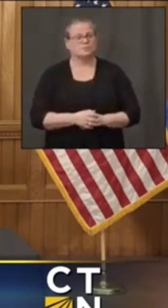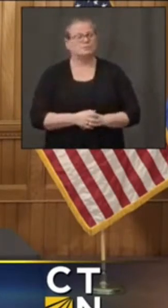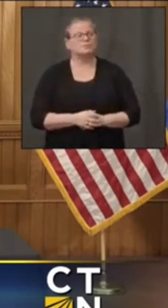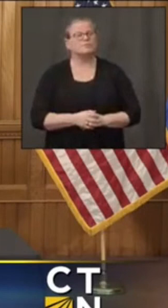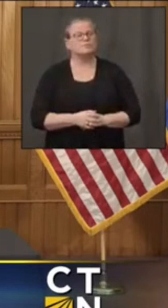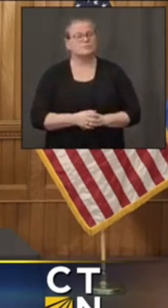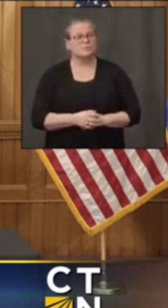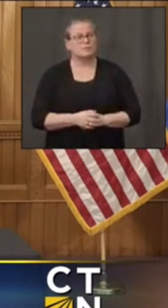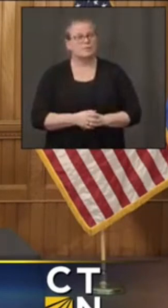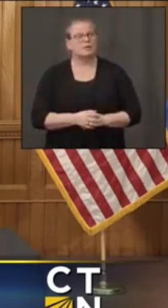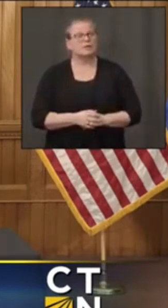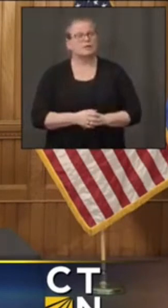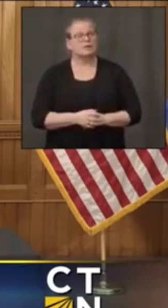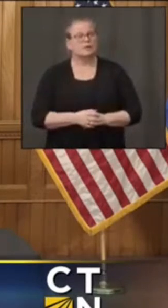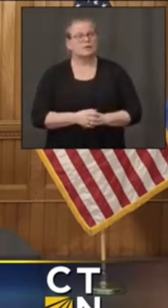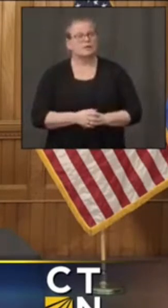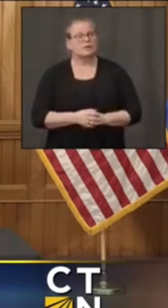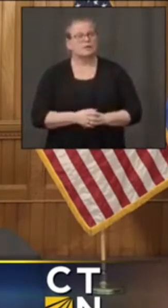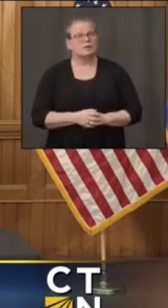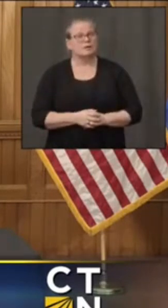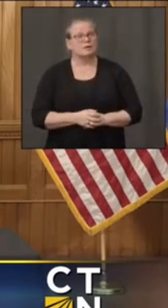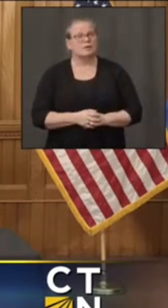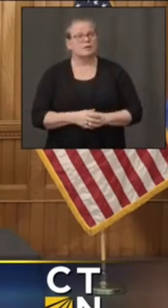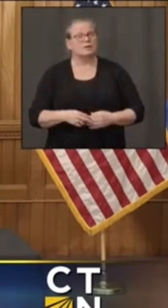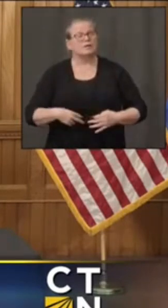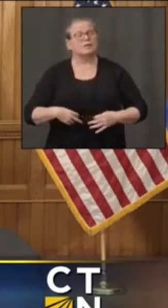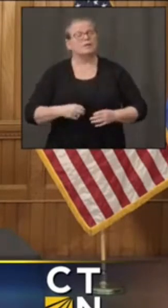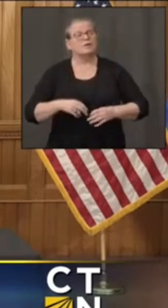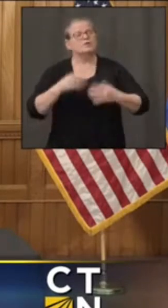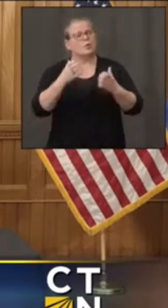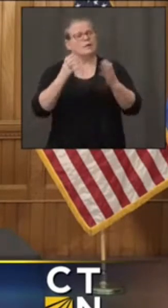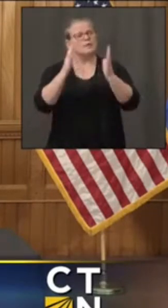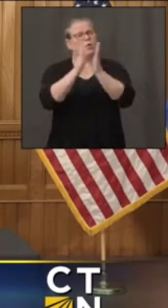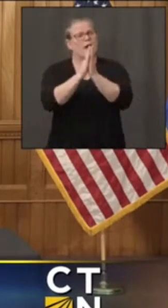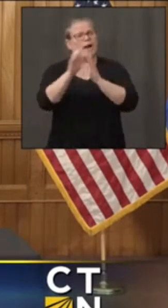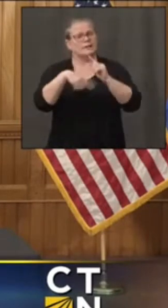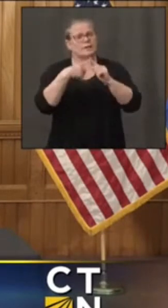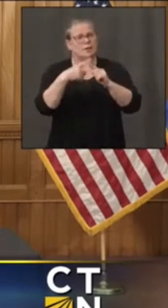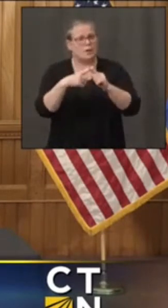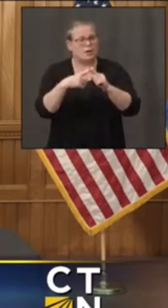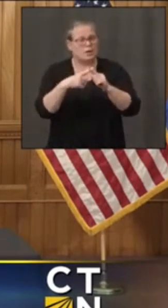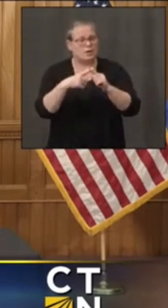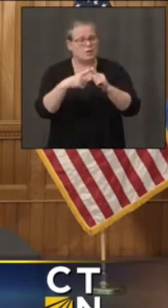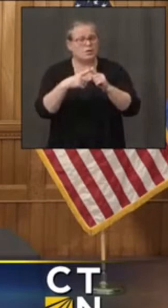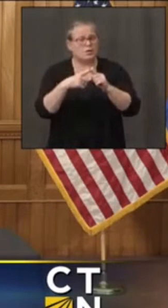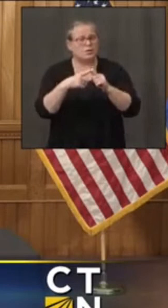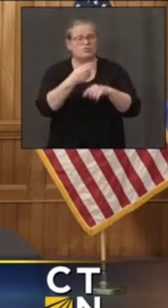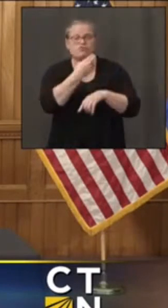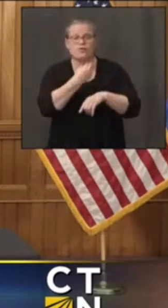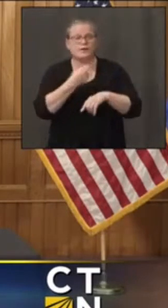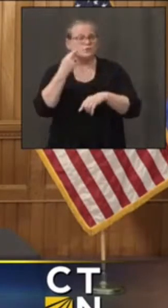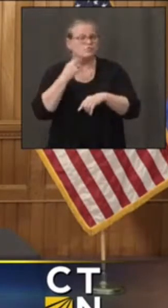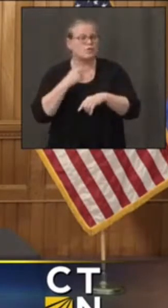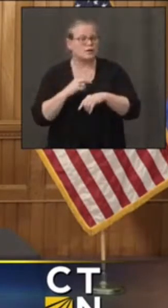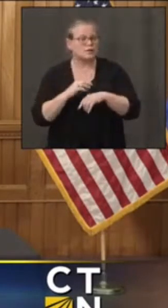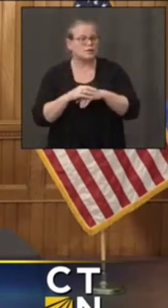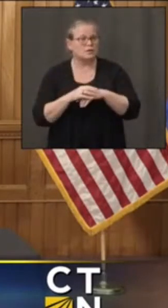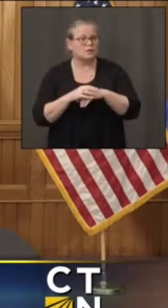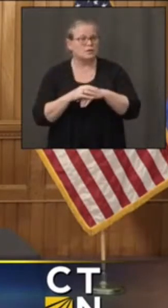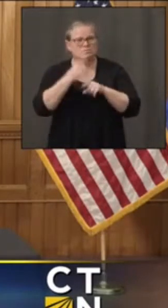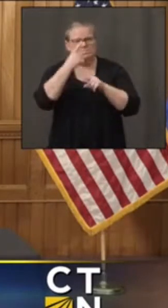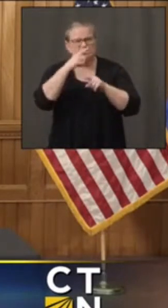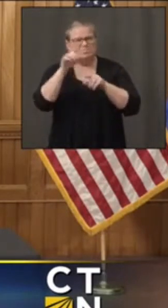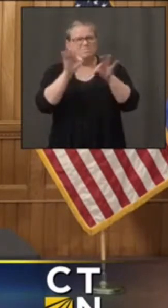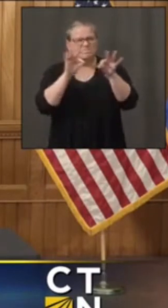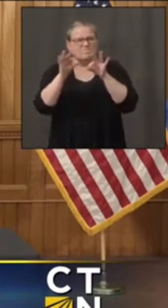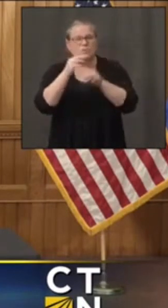through it. So the first thing I wanted to ask about was on bars and restaurants. Can you just give me the definition for a restaurant